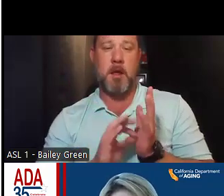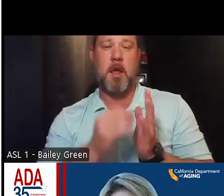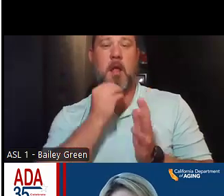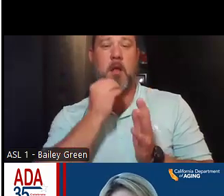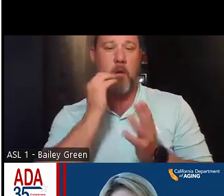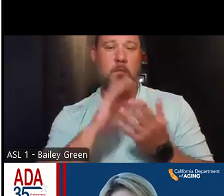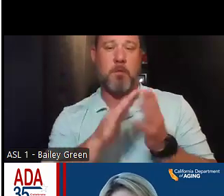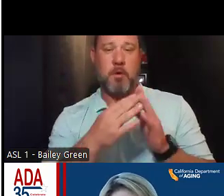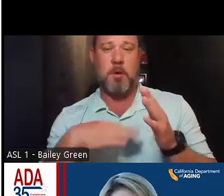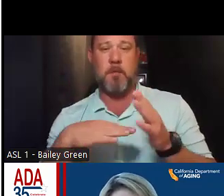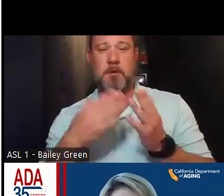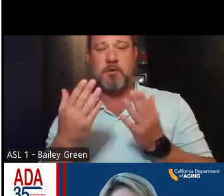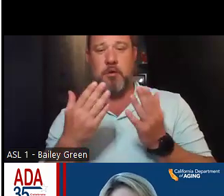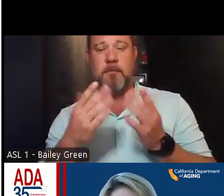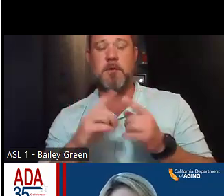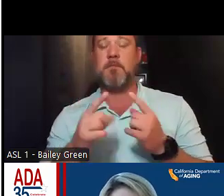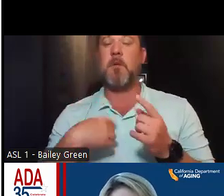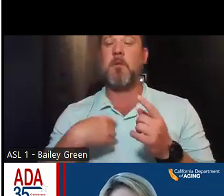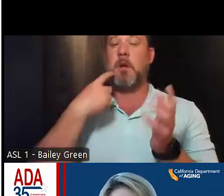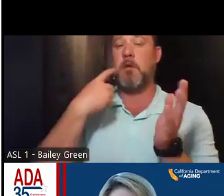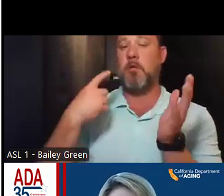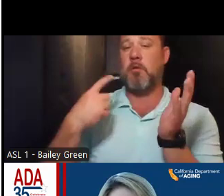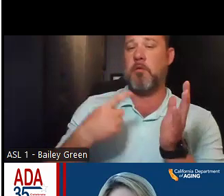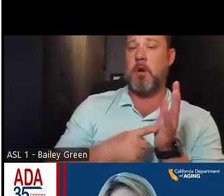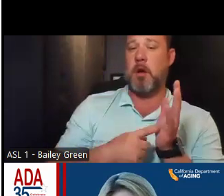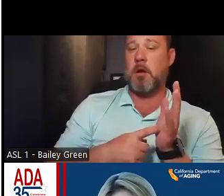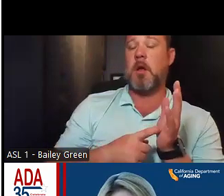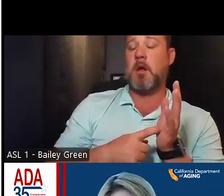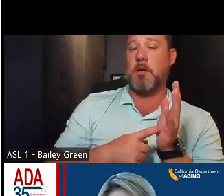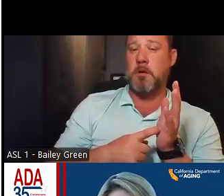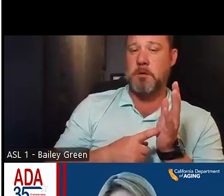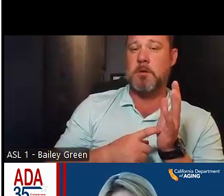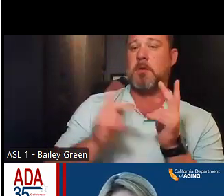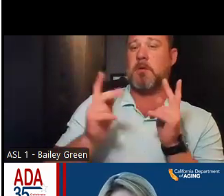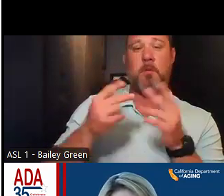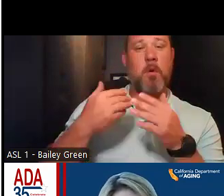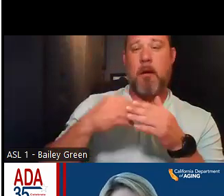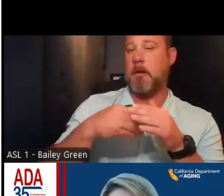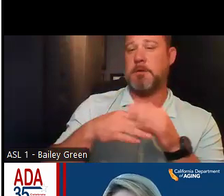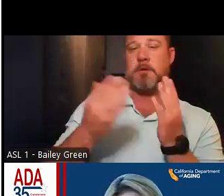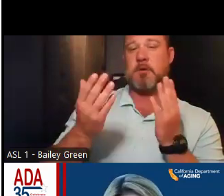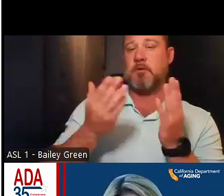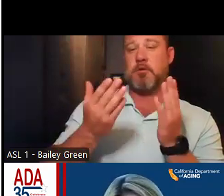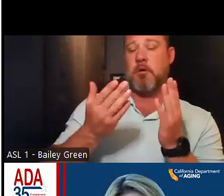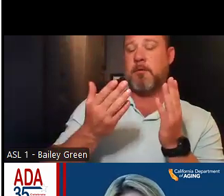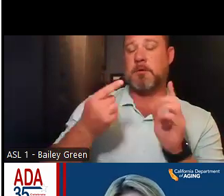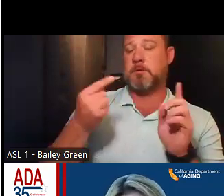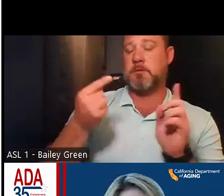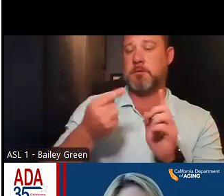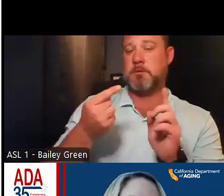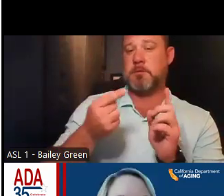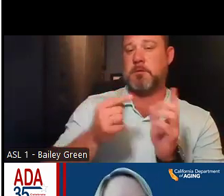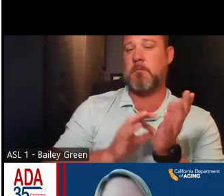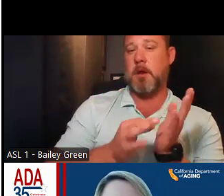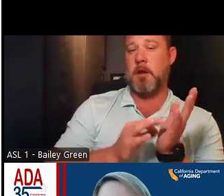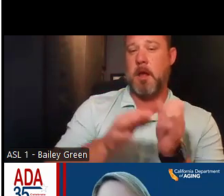and community-based services, but we recognize that really people don't access services primarily just in the